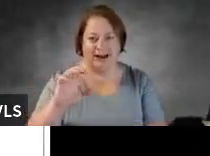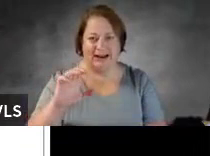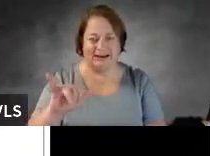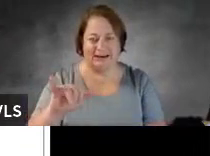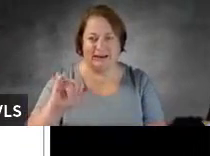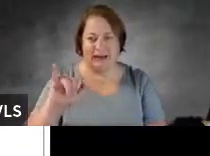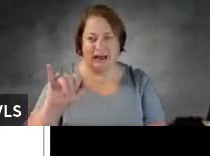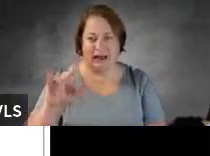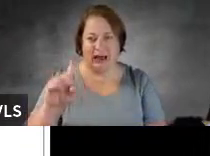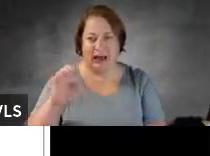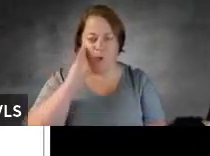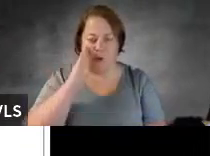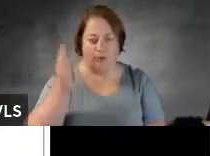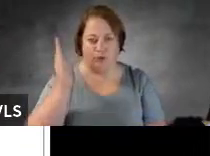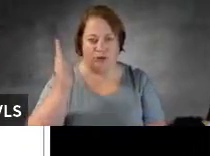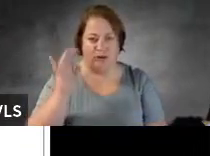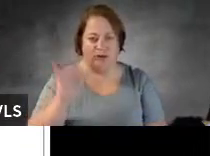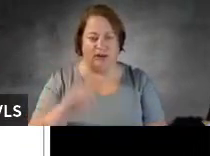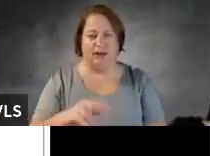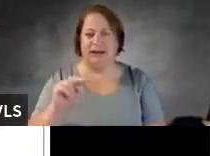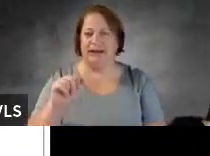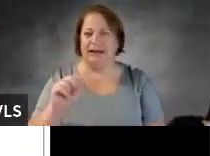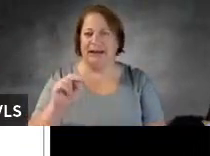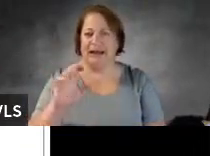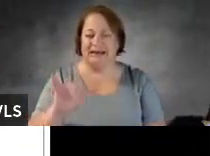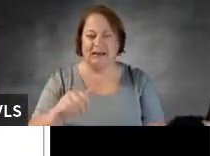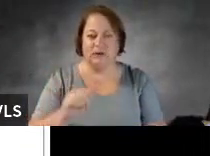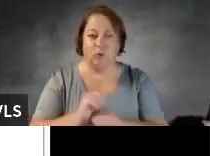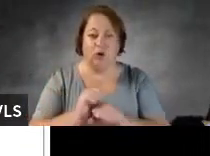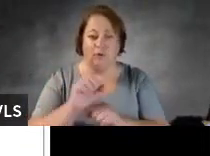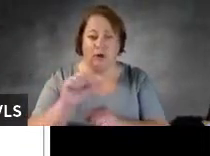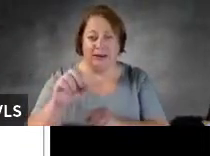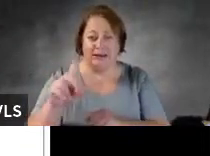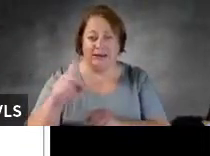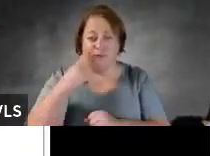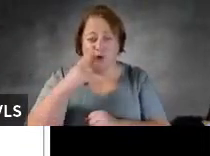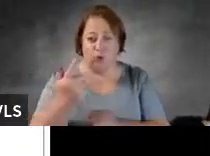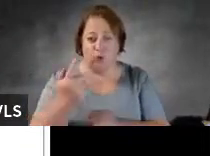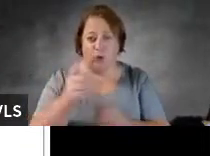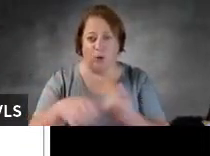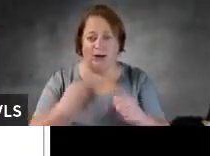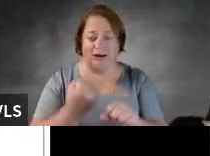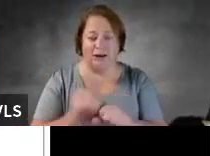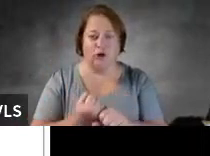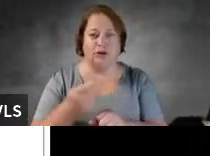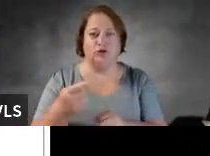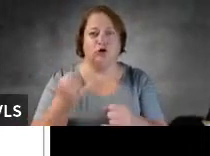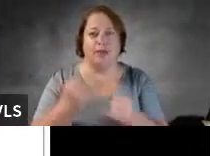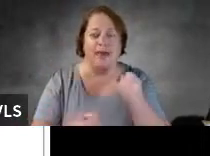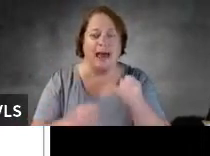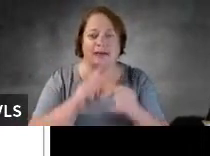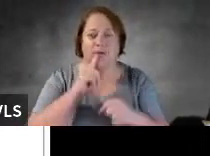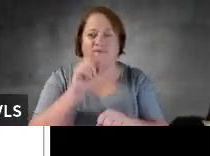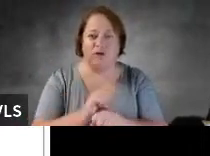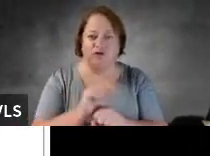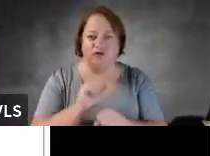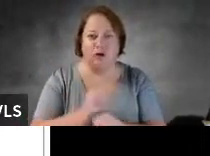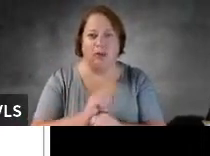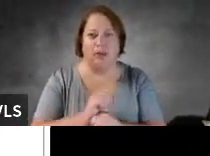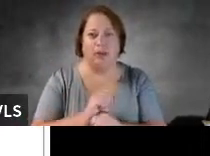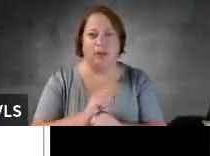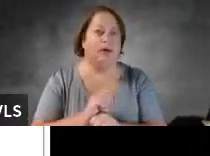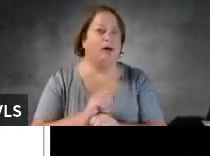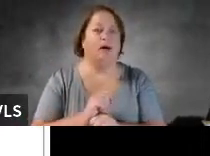to be presenting that. Nancy Ide has been with the school district for 21 years, and this is her last official